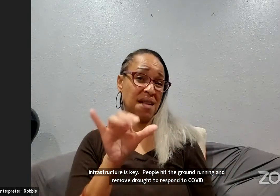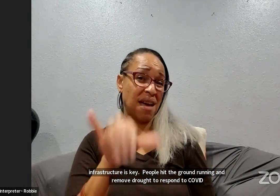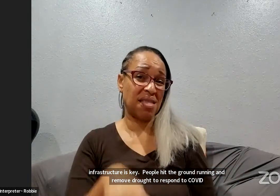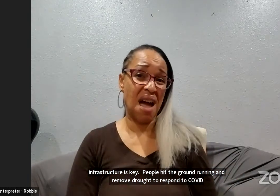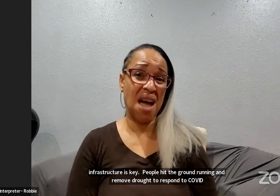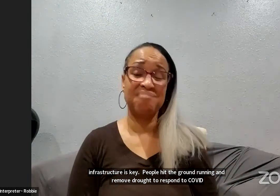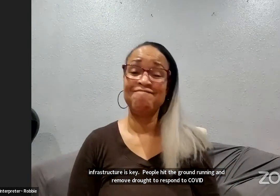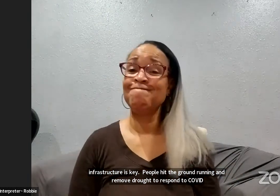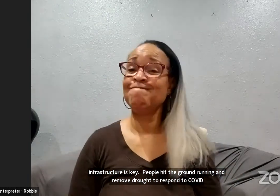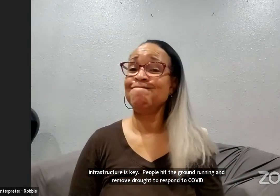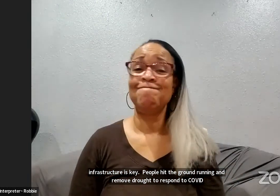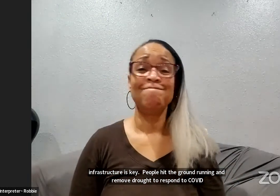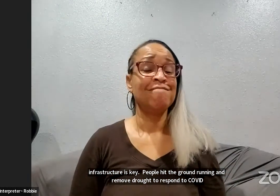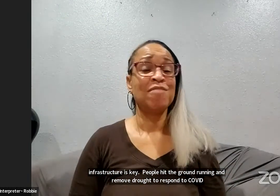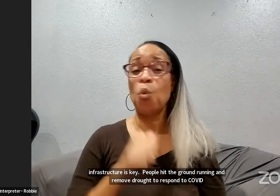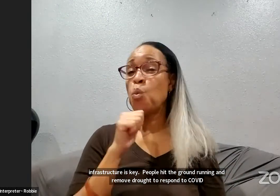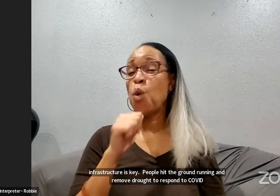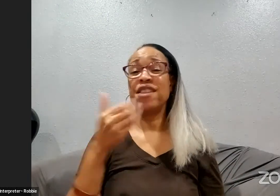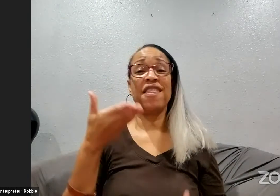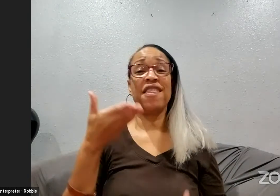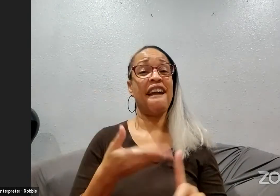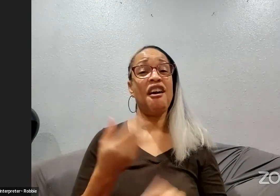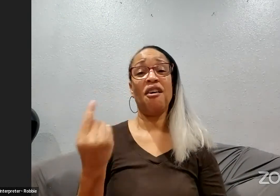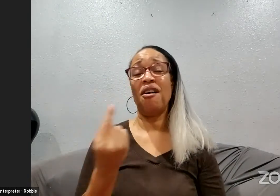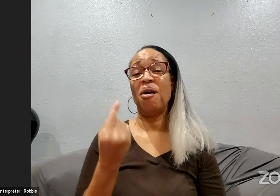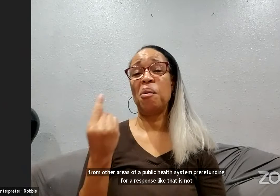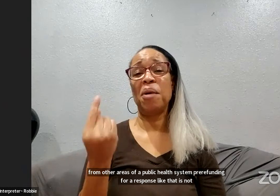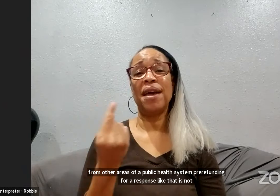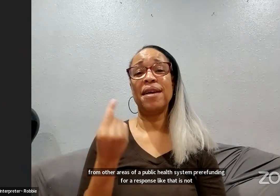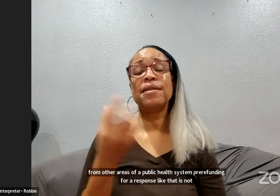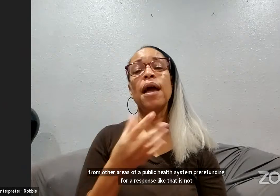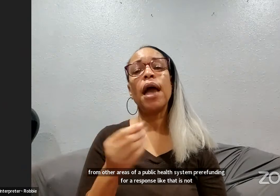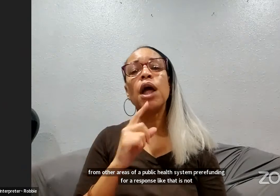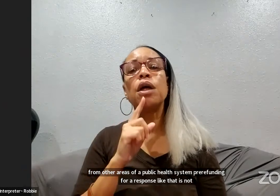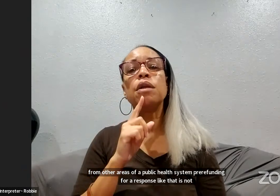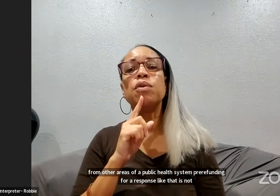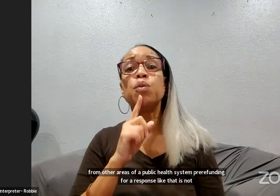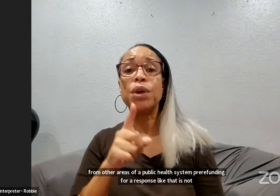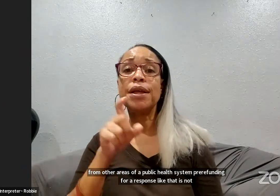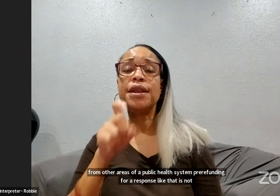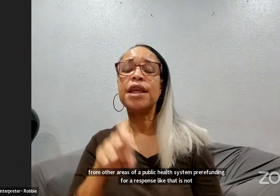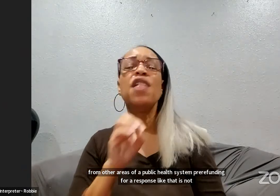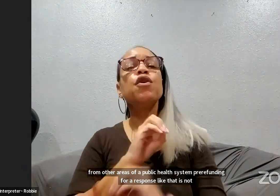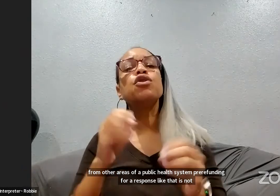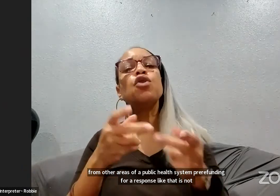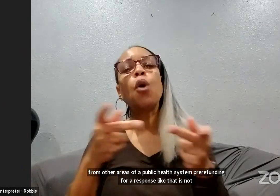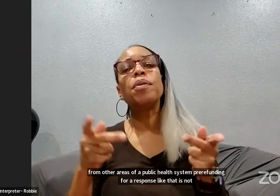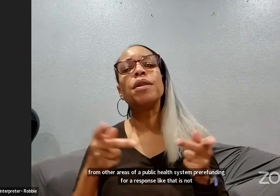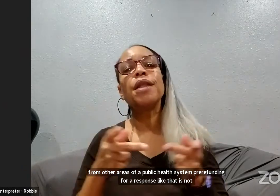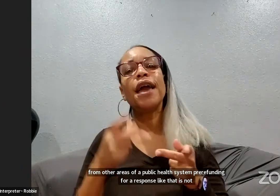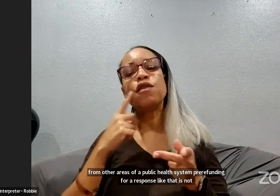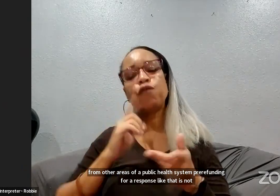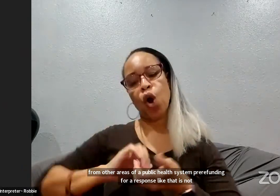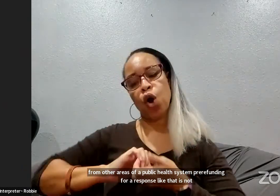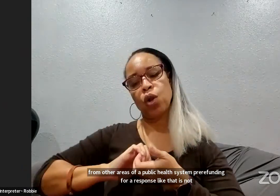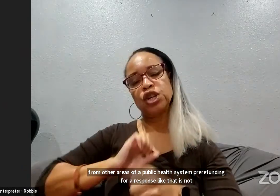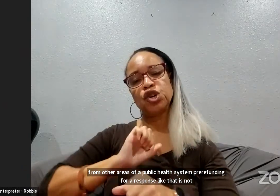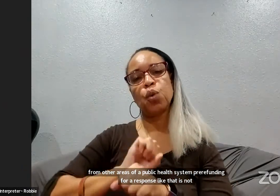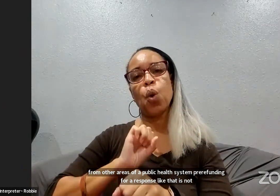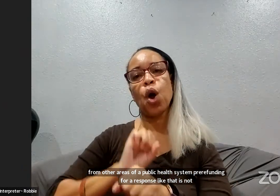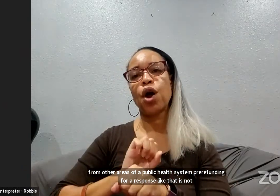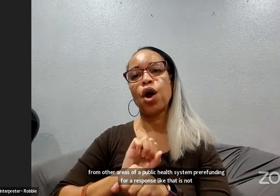exists always. And we really need to, there's no place for a coalition work like this to exist